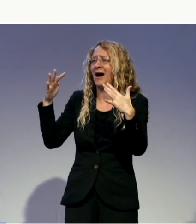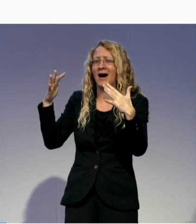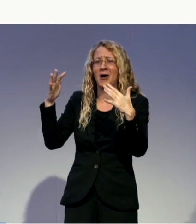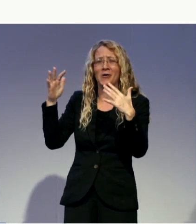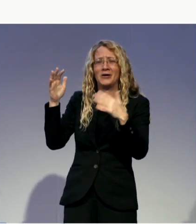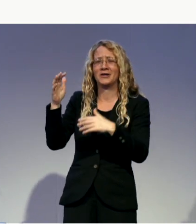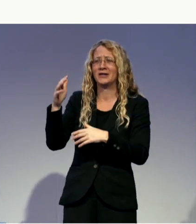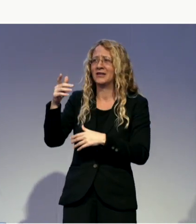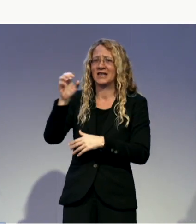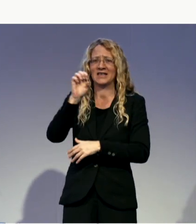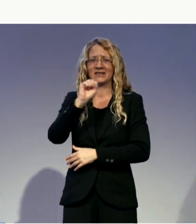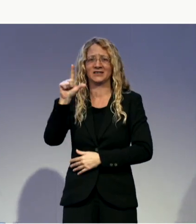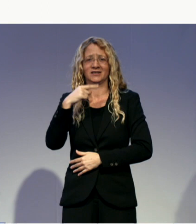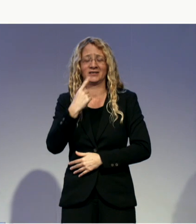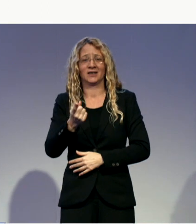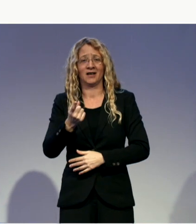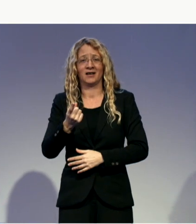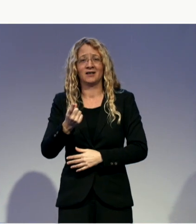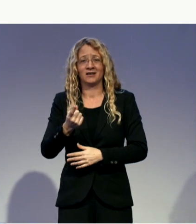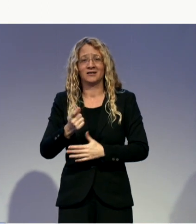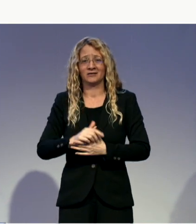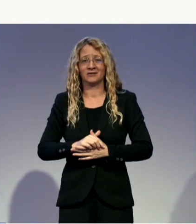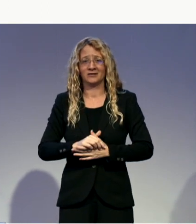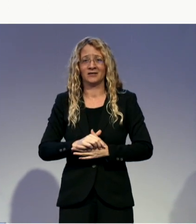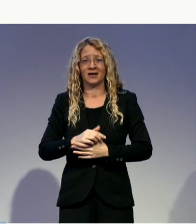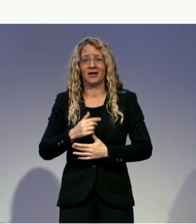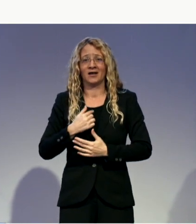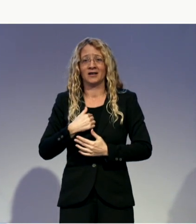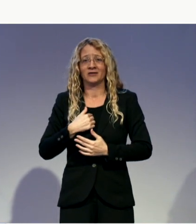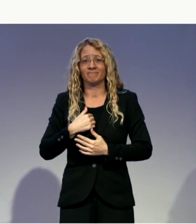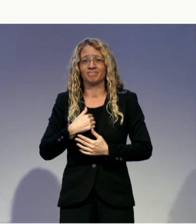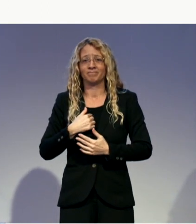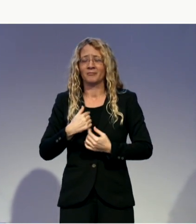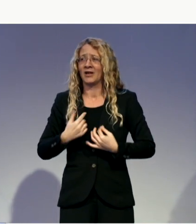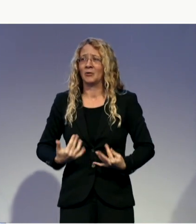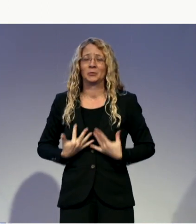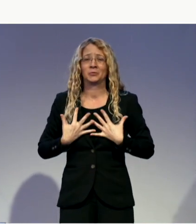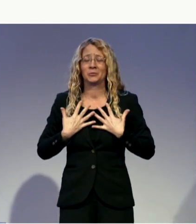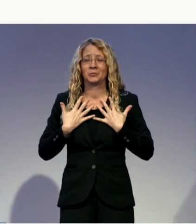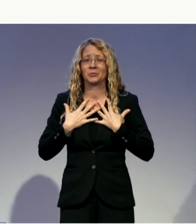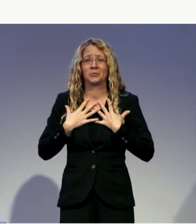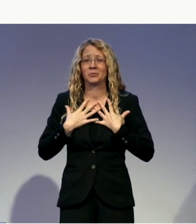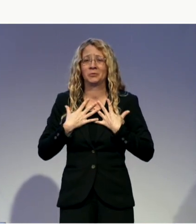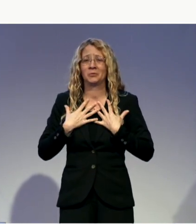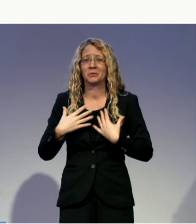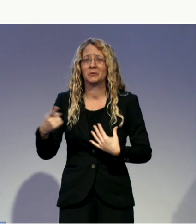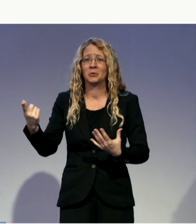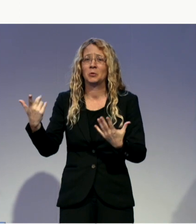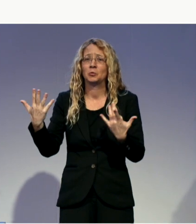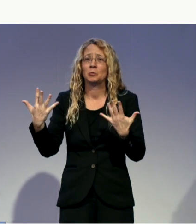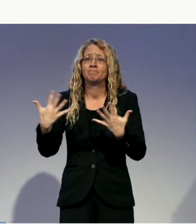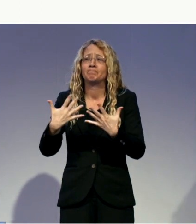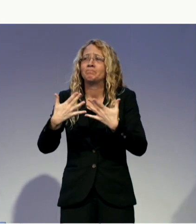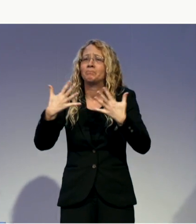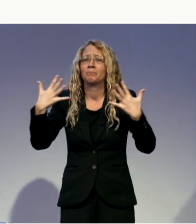It's fantastic. I get a hug. Such strong. You have so much power. And we would